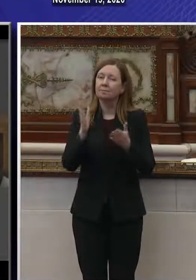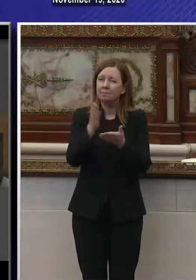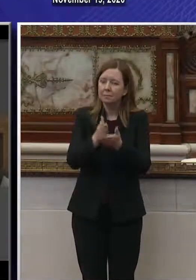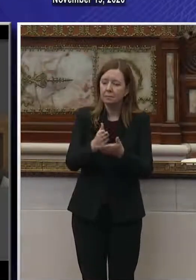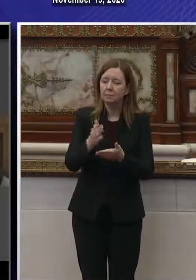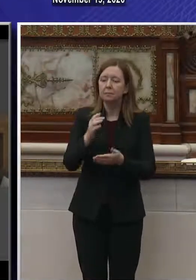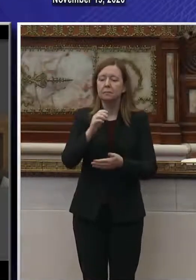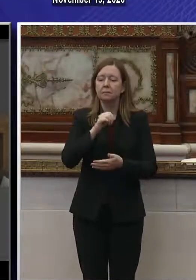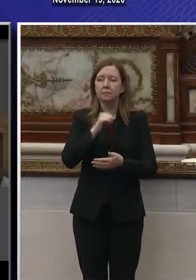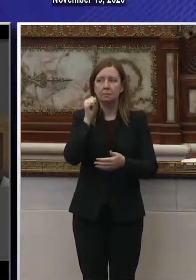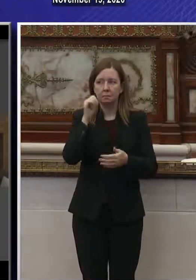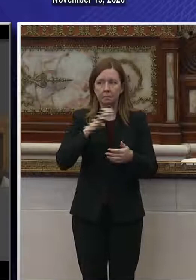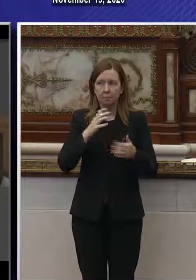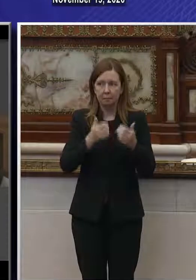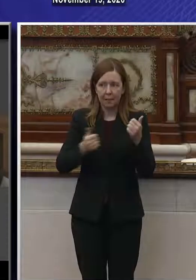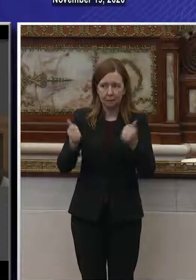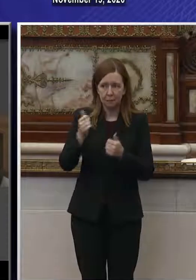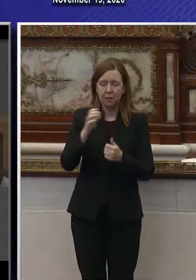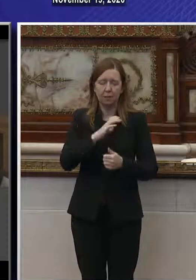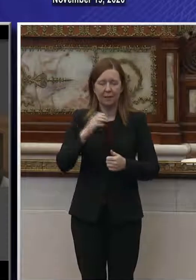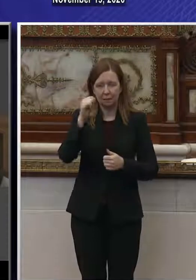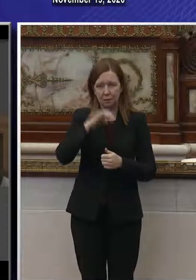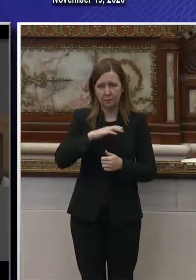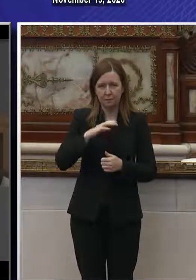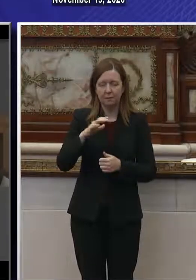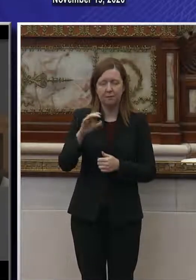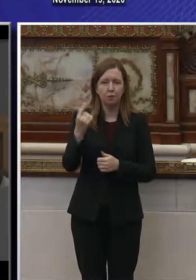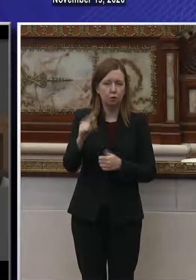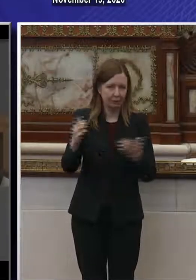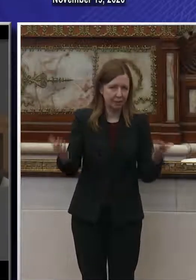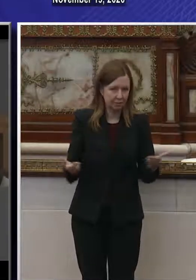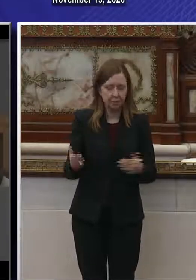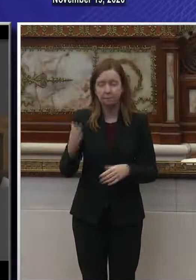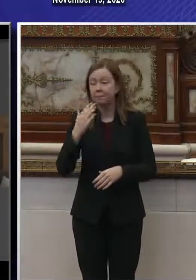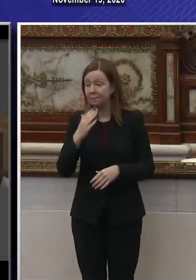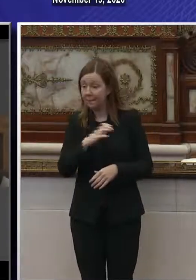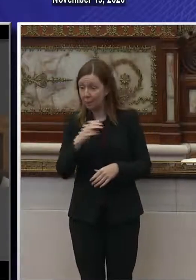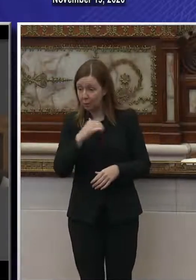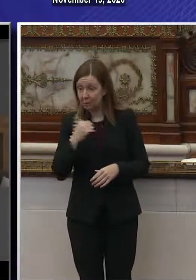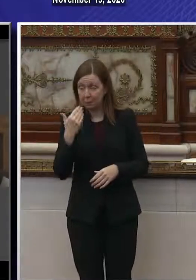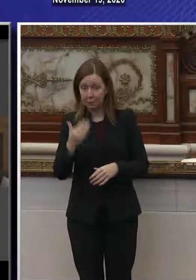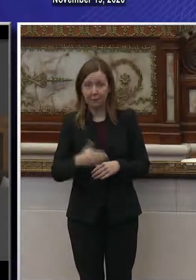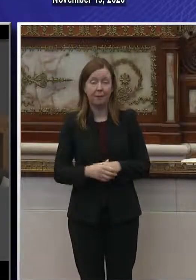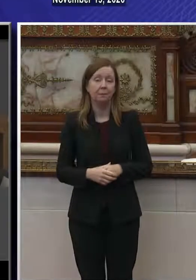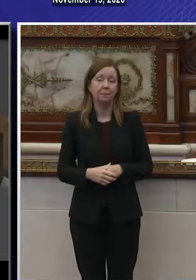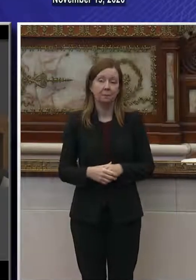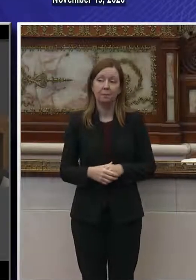just want to state Councilmember Green here is present. Thank you, Council Member. Thank you.